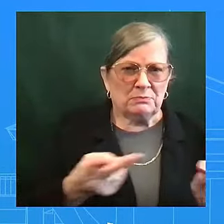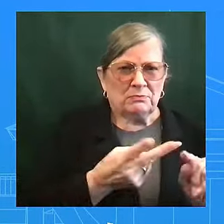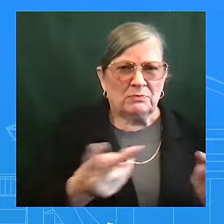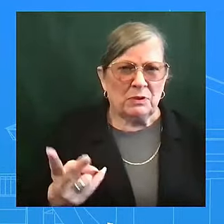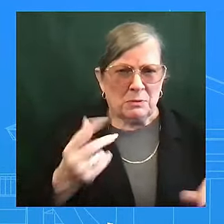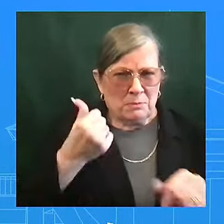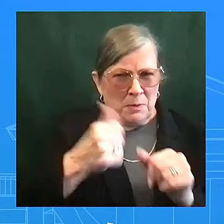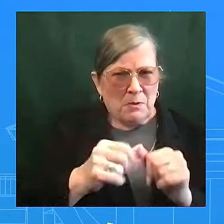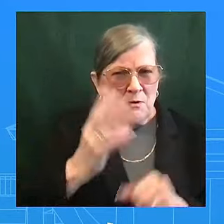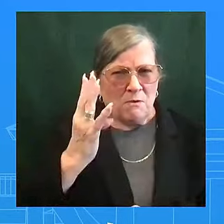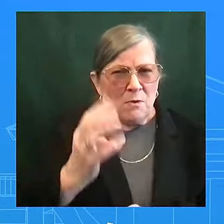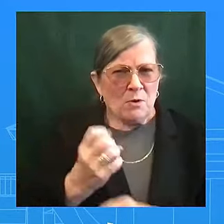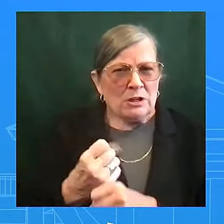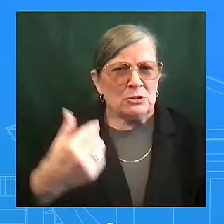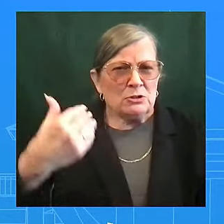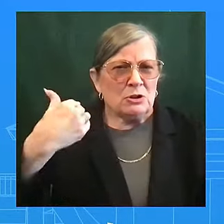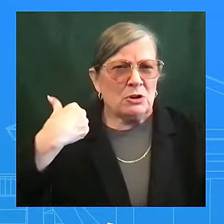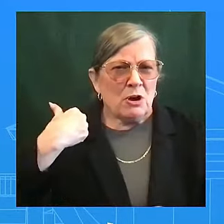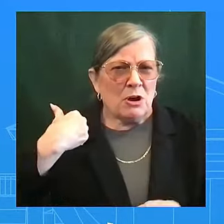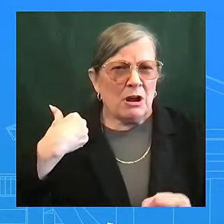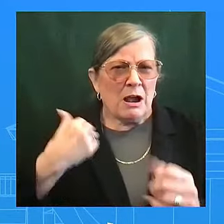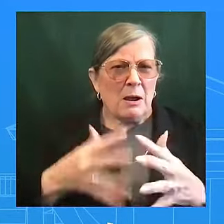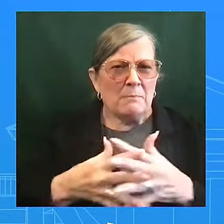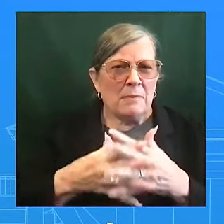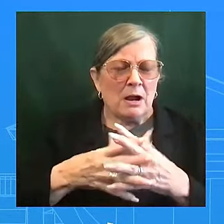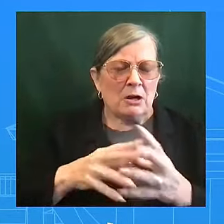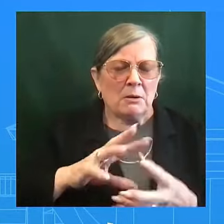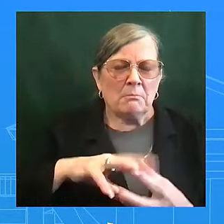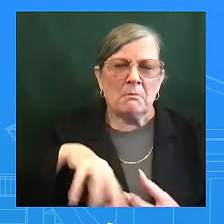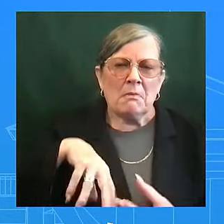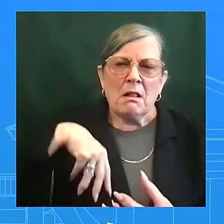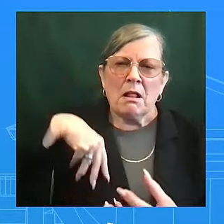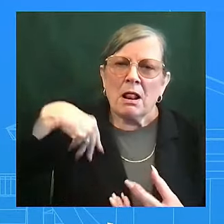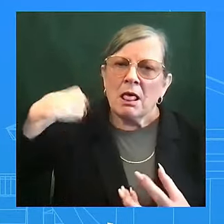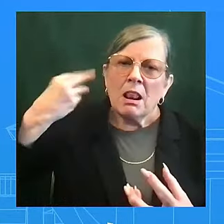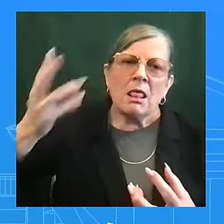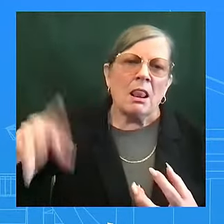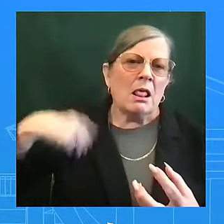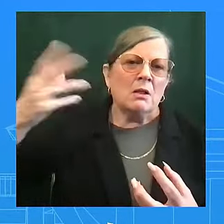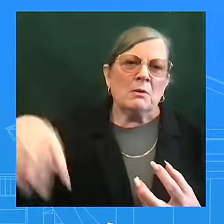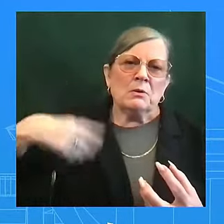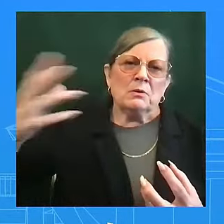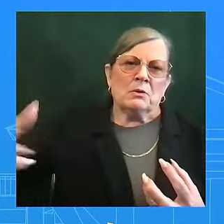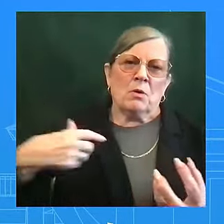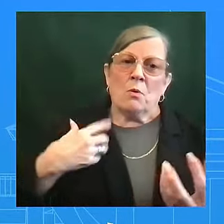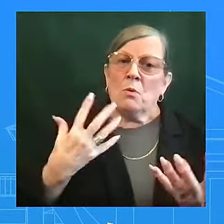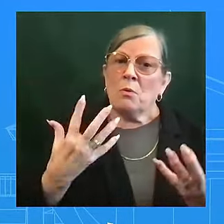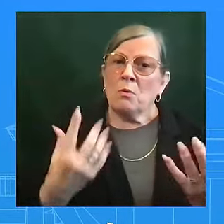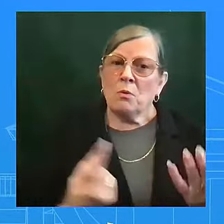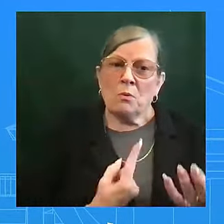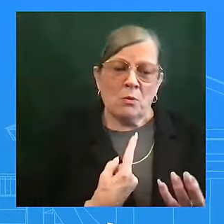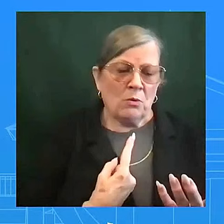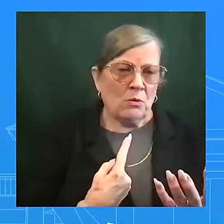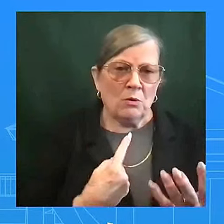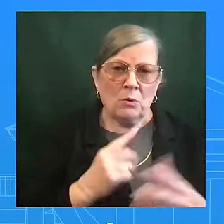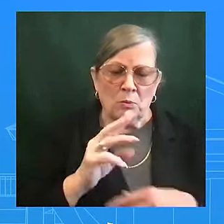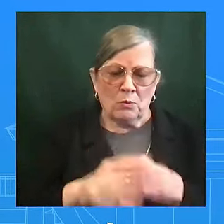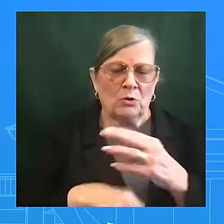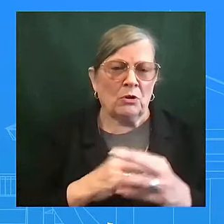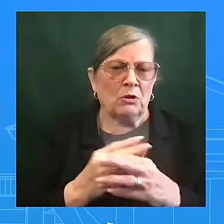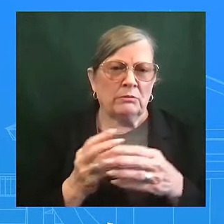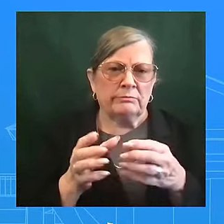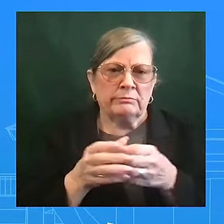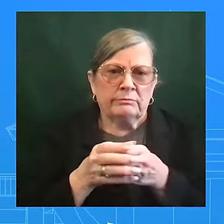pandemic. It was isolated from the world stage. Crime was up. The middle class was sidelined. We